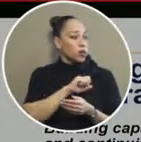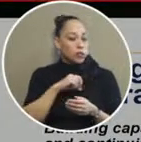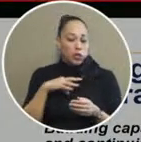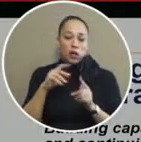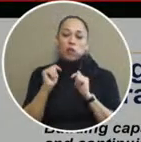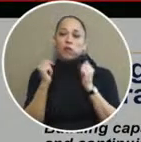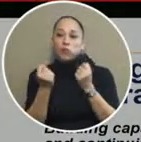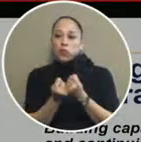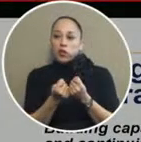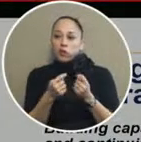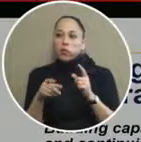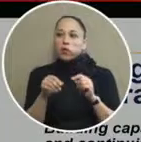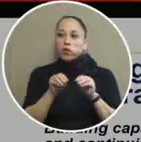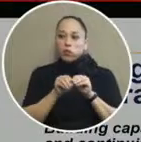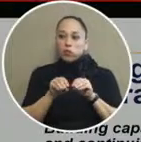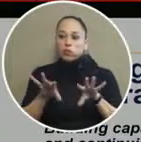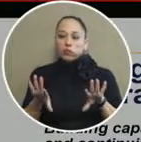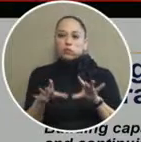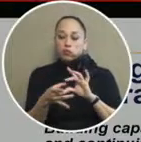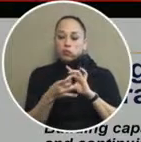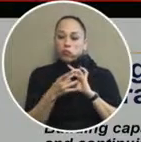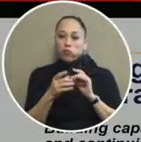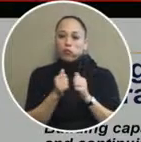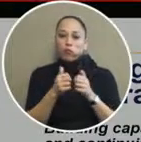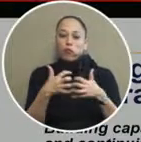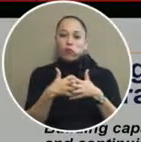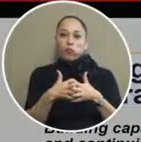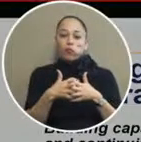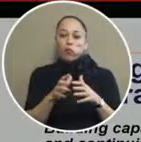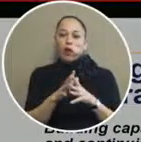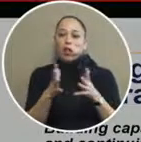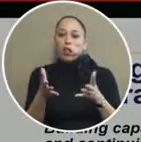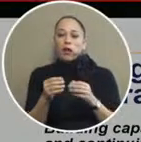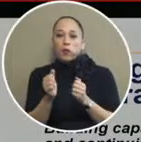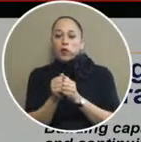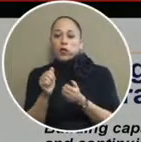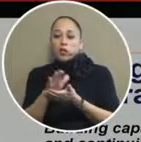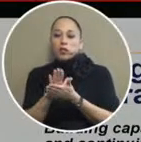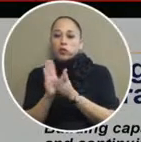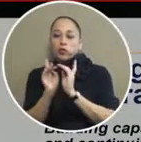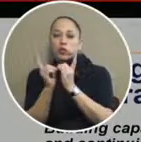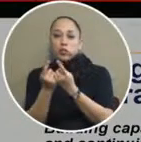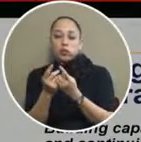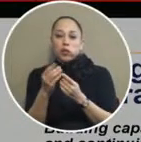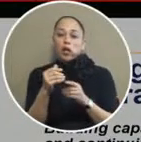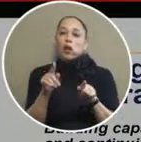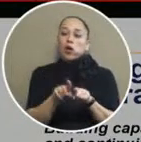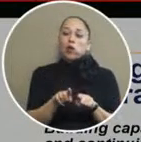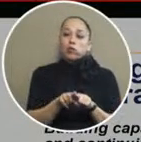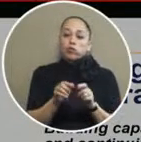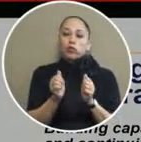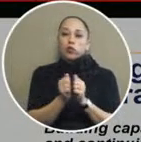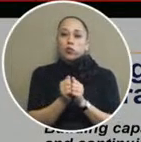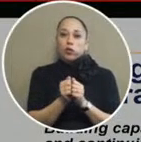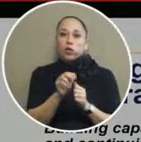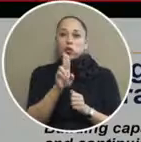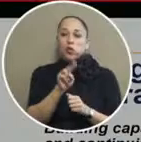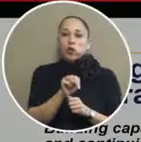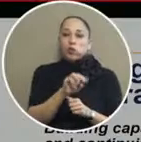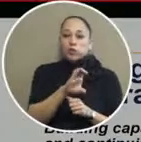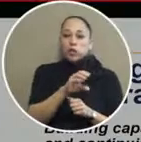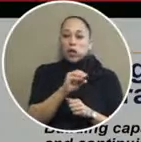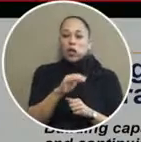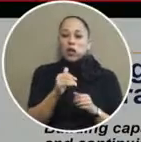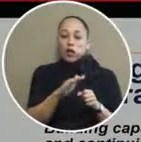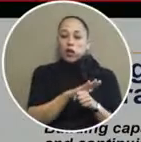to be able to be out there in conjunction with our partners. You heard a lot of partnerships with the school districts, as well as our UMC and the